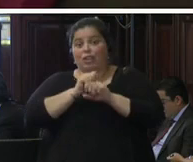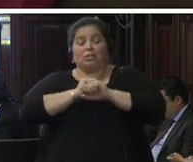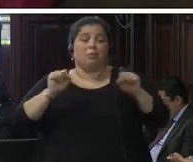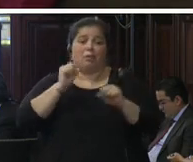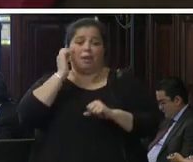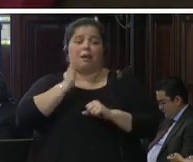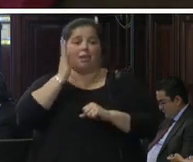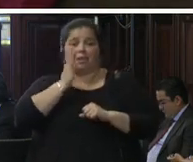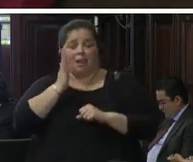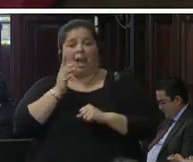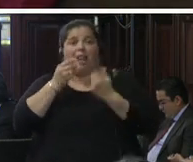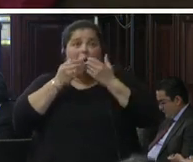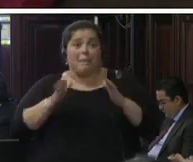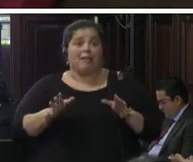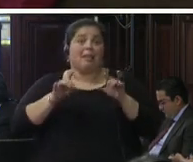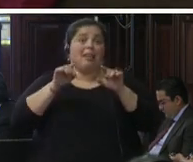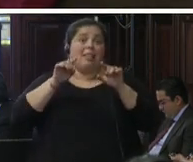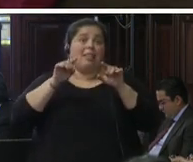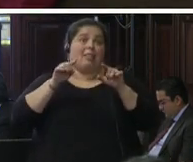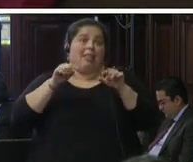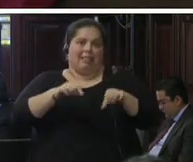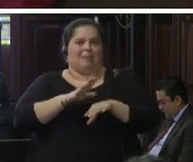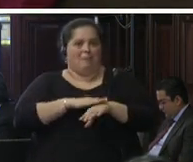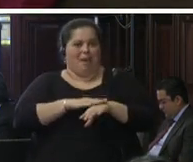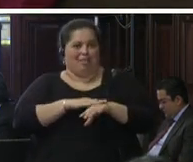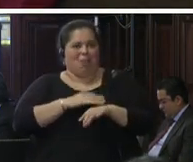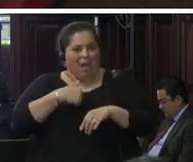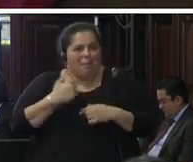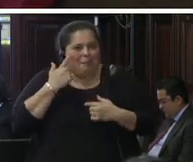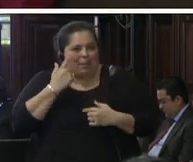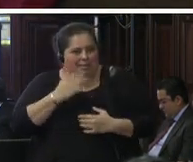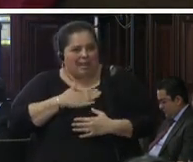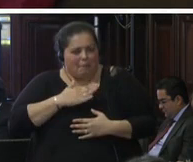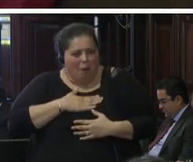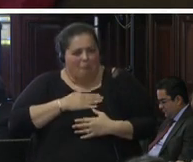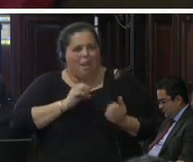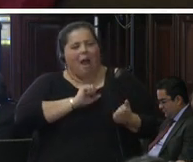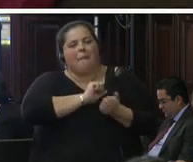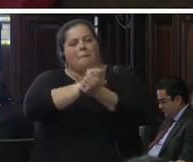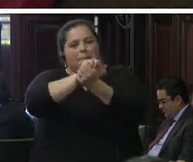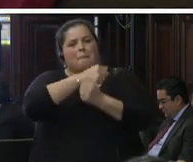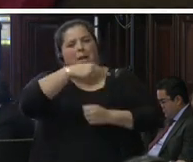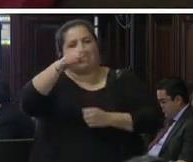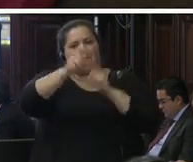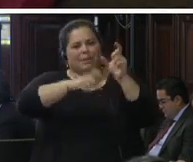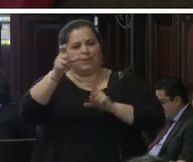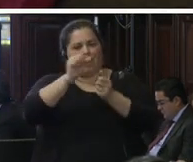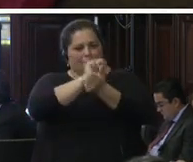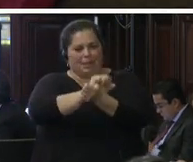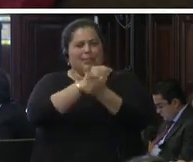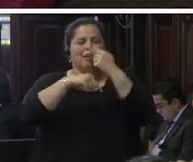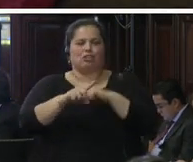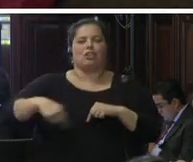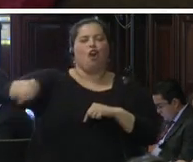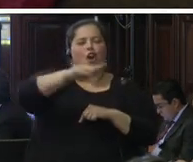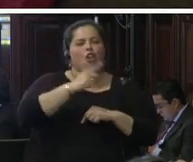anybody to jail so I think we should all spend time in jail if we believe in pretrial